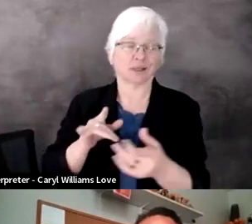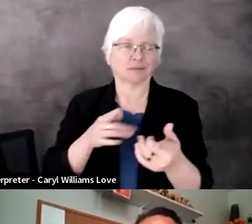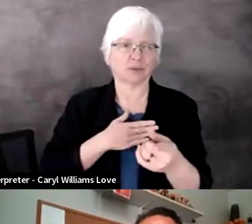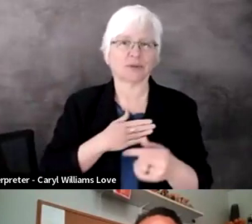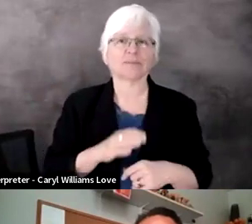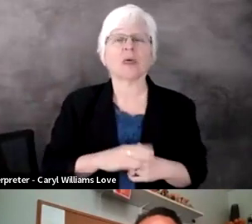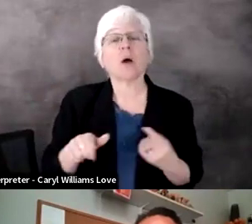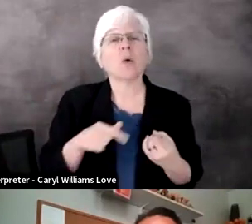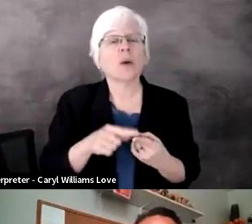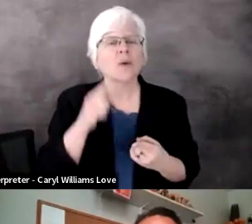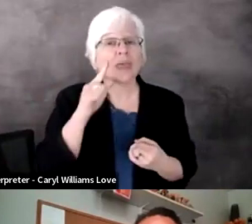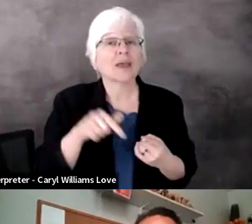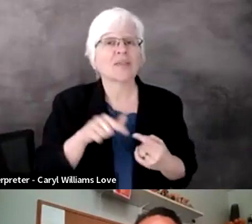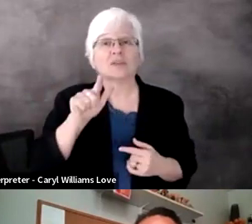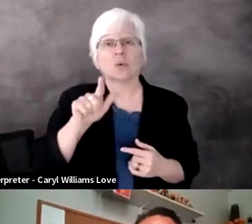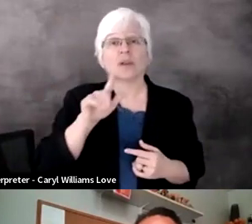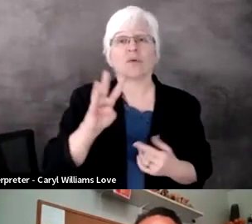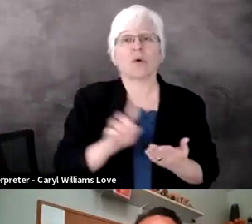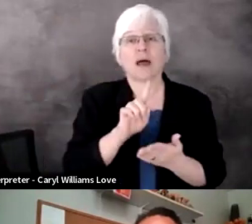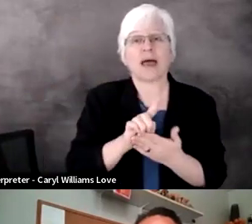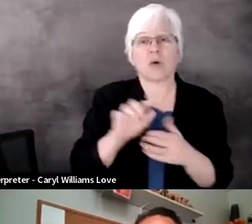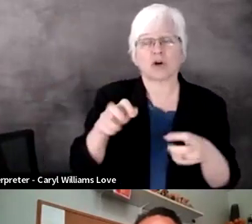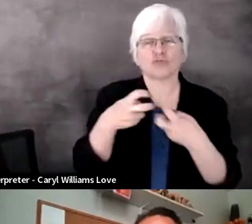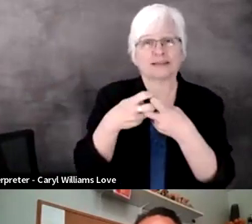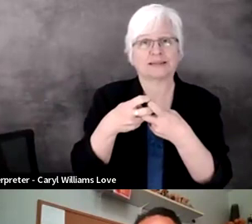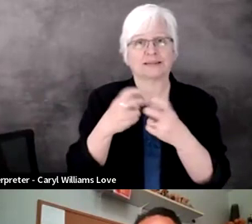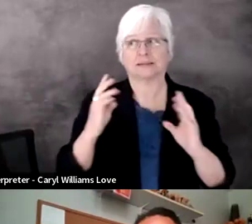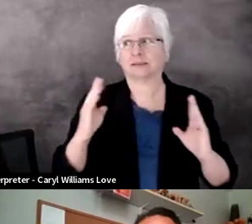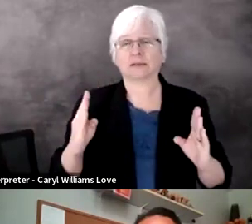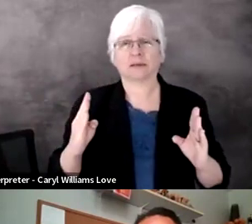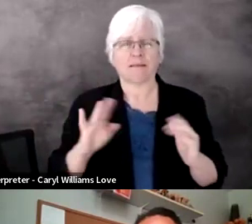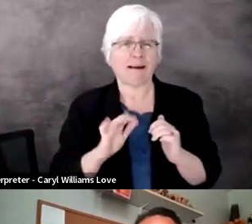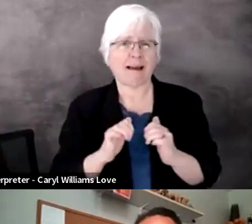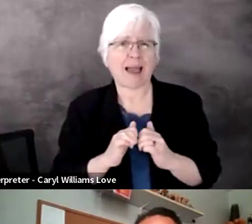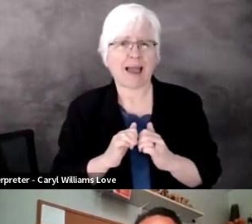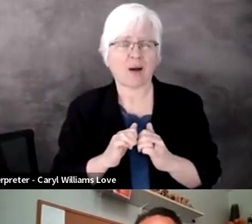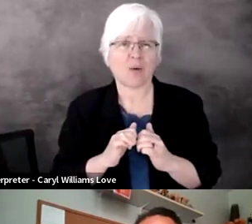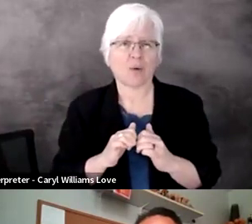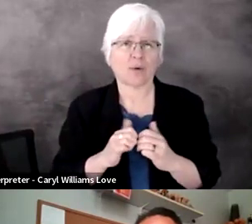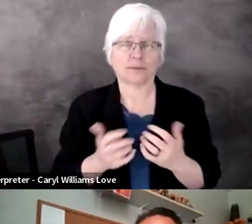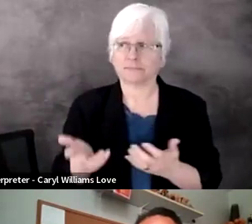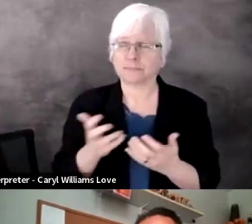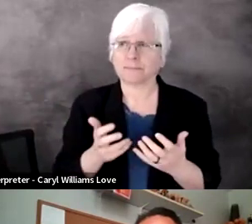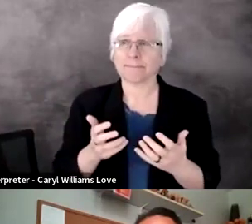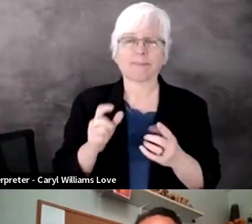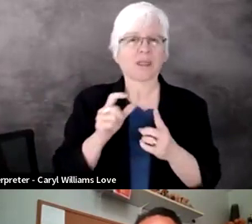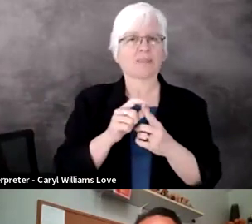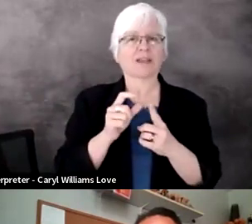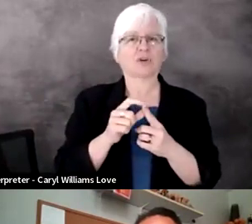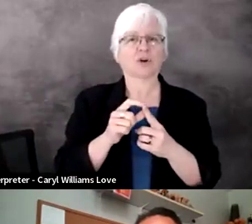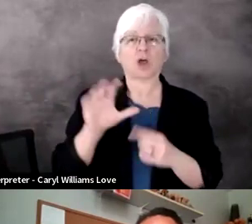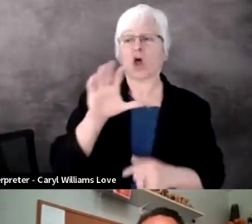crisis relief, how do we configure them to have really, I heard the term, you know,